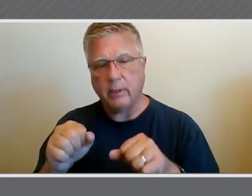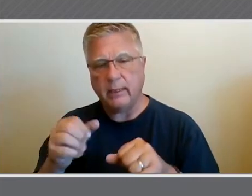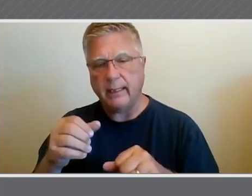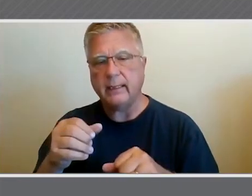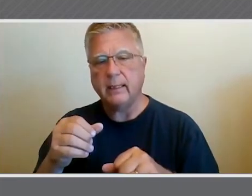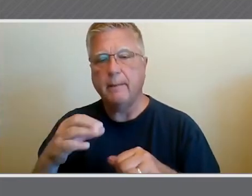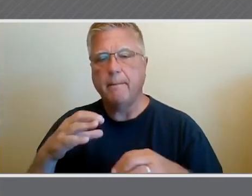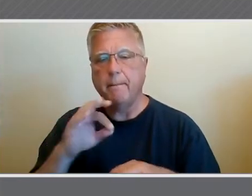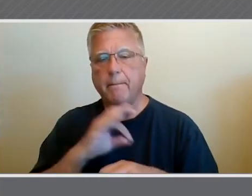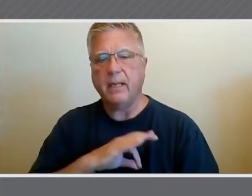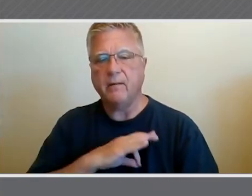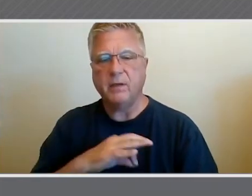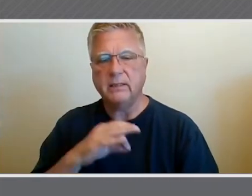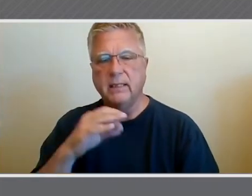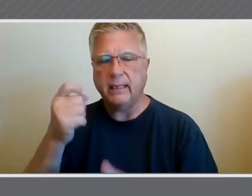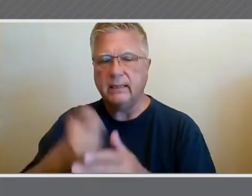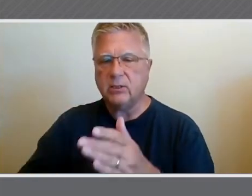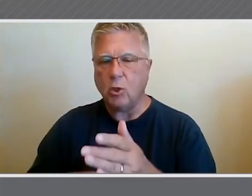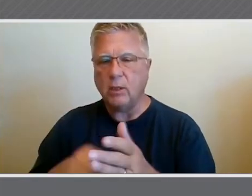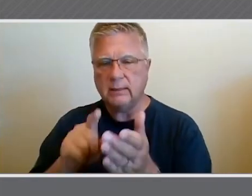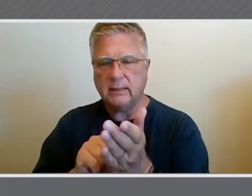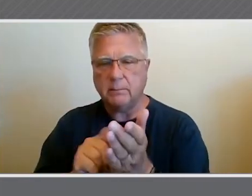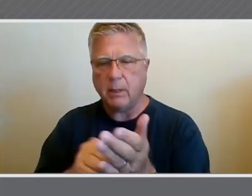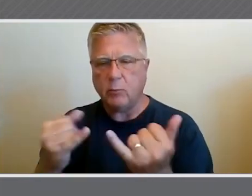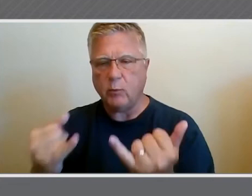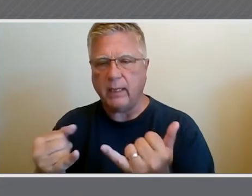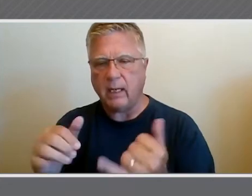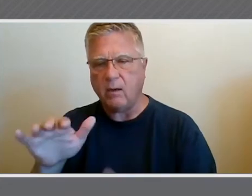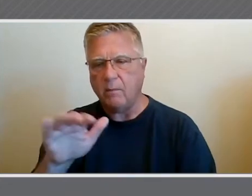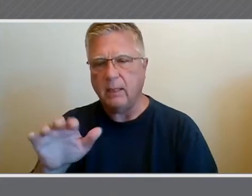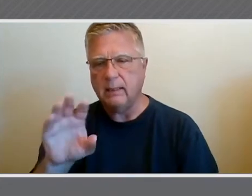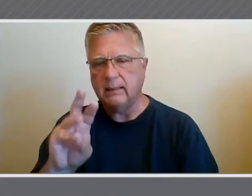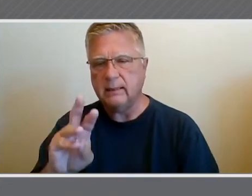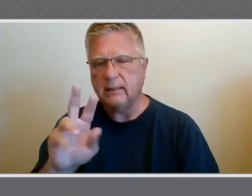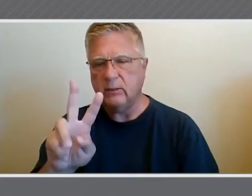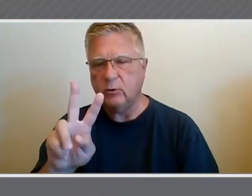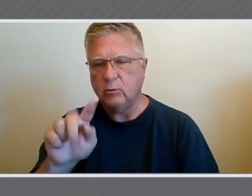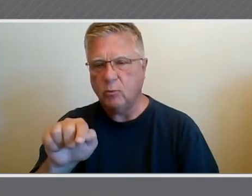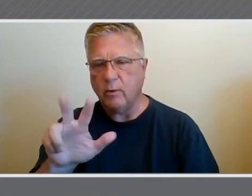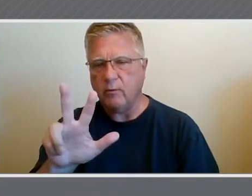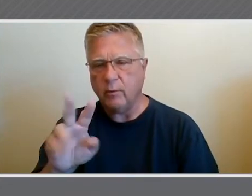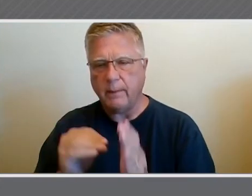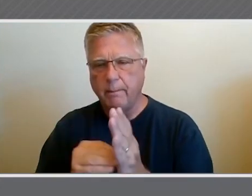And these costs in the budget as published right now are $62.3 million.